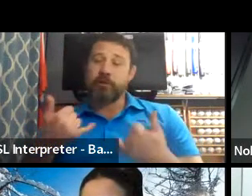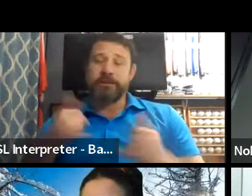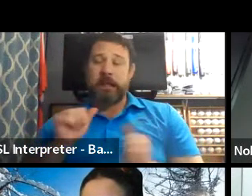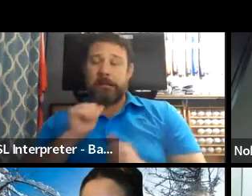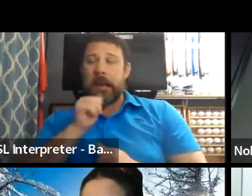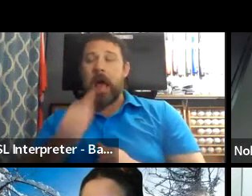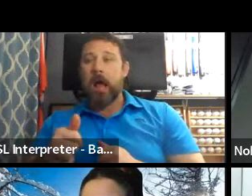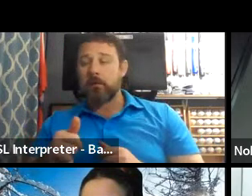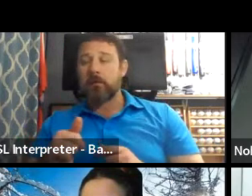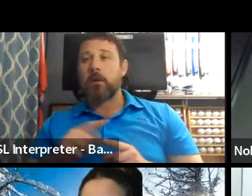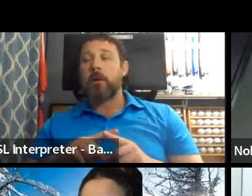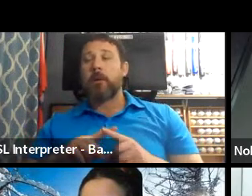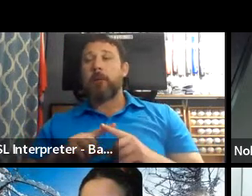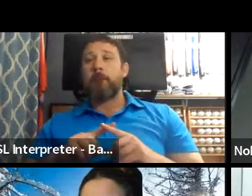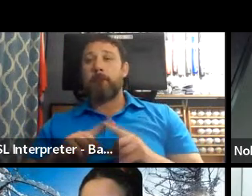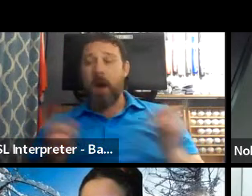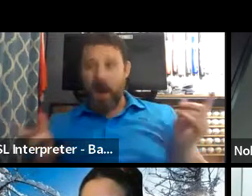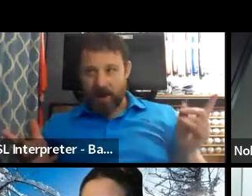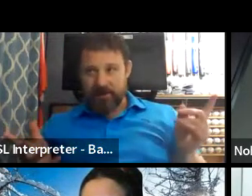But